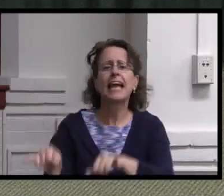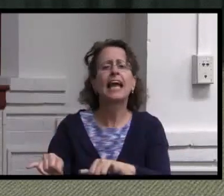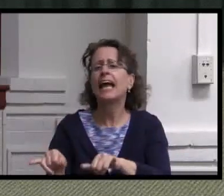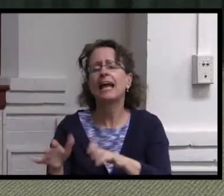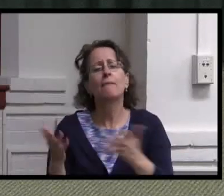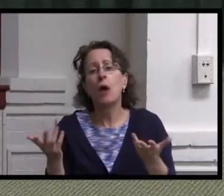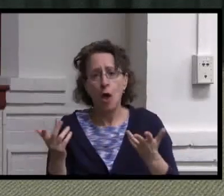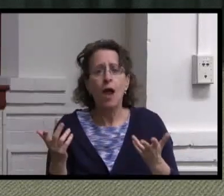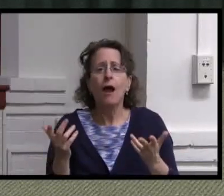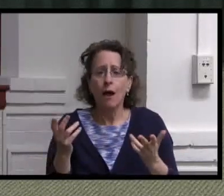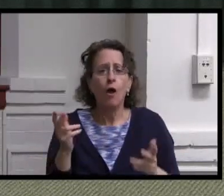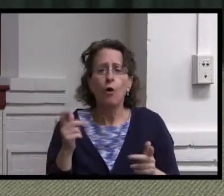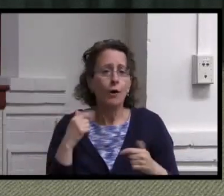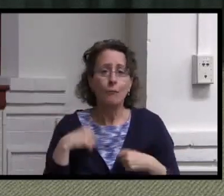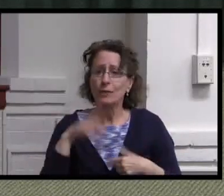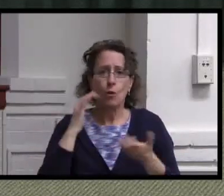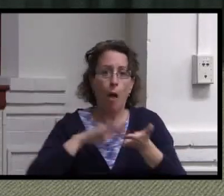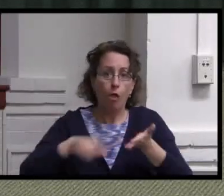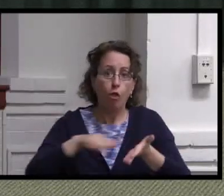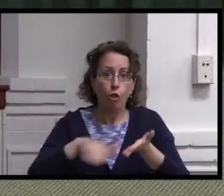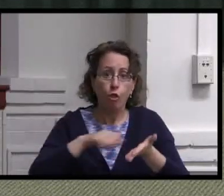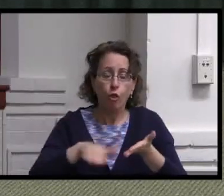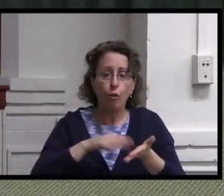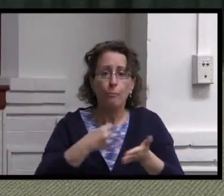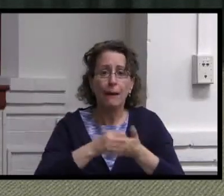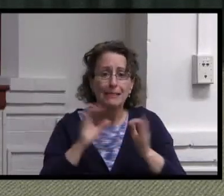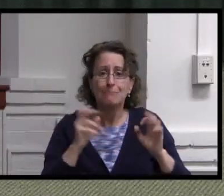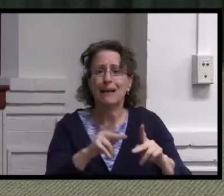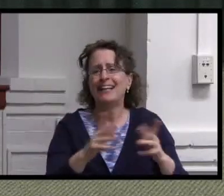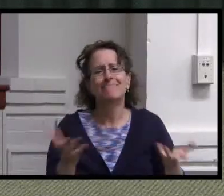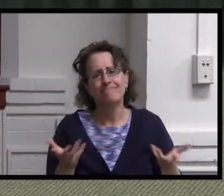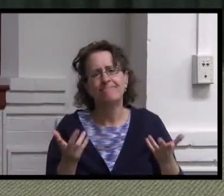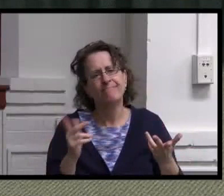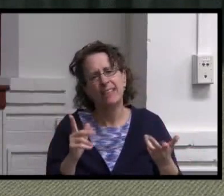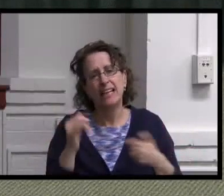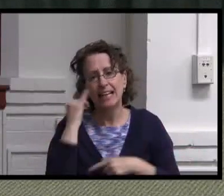lot. I mean, and that's therein lies the problem.